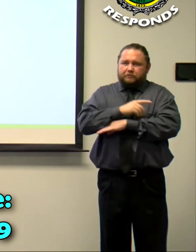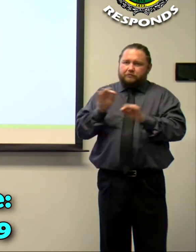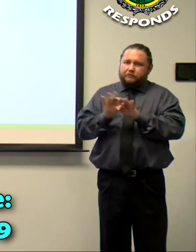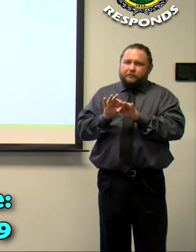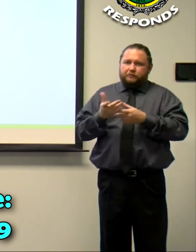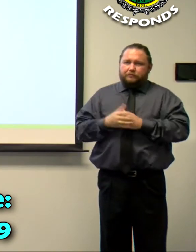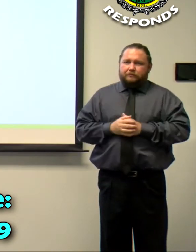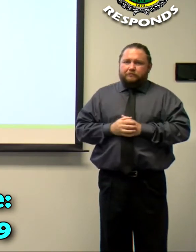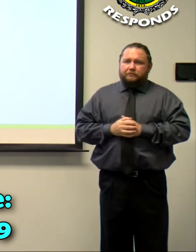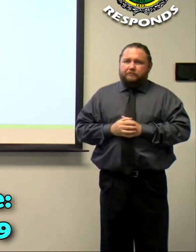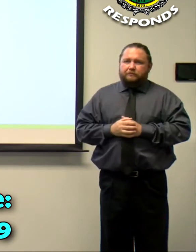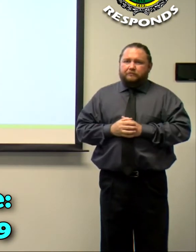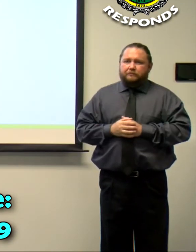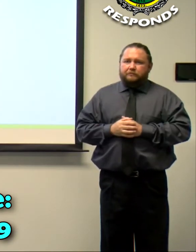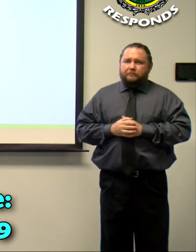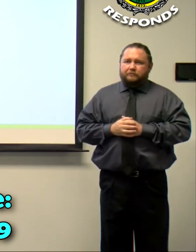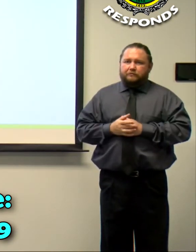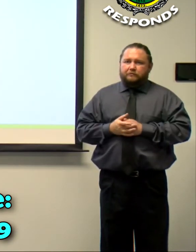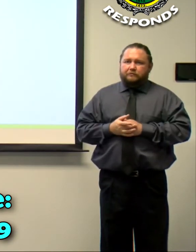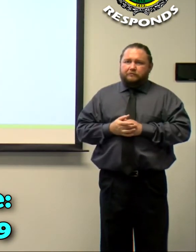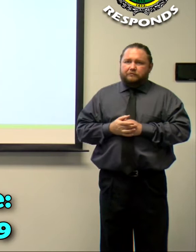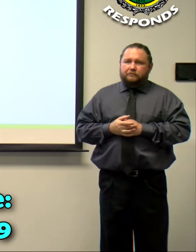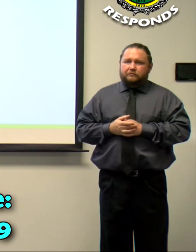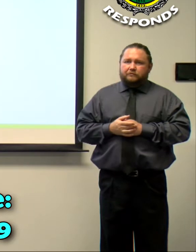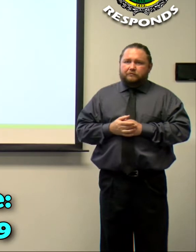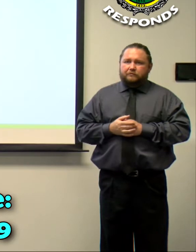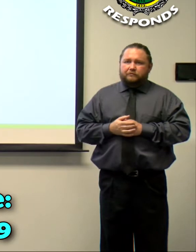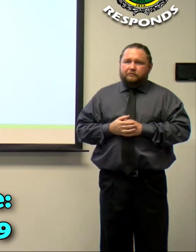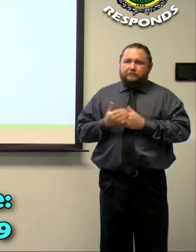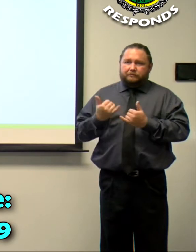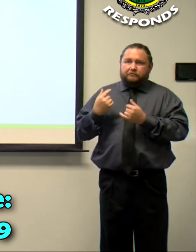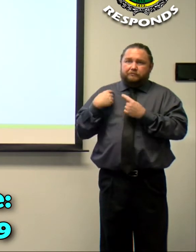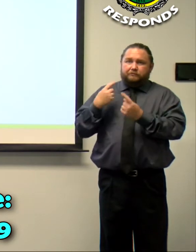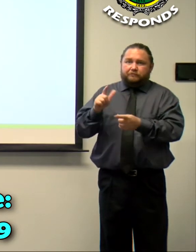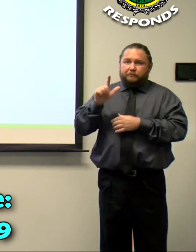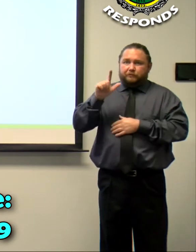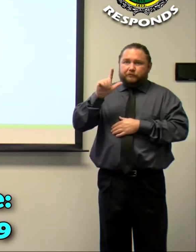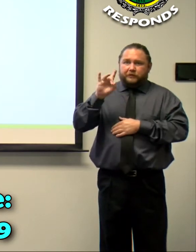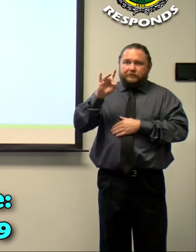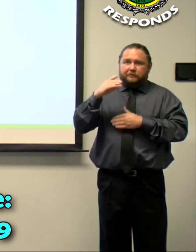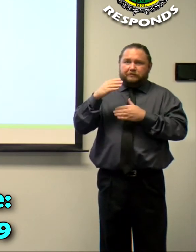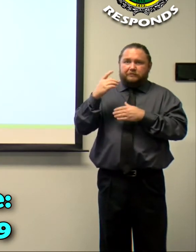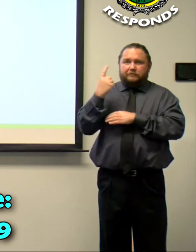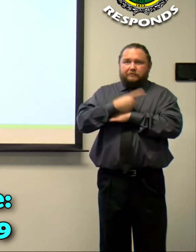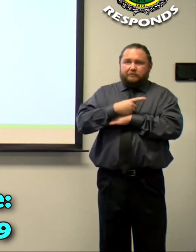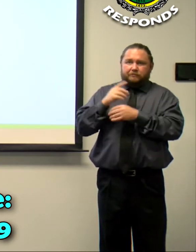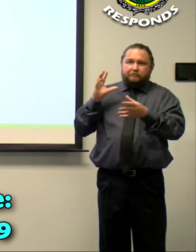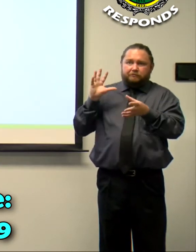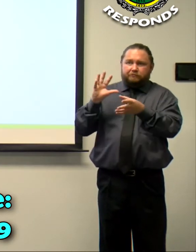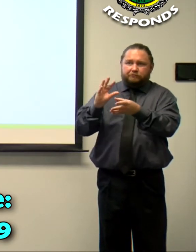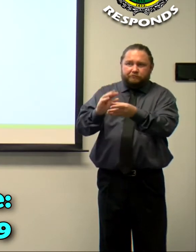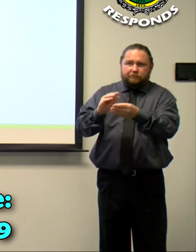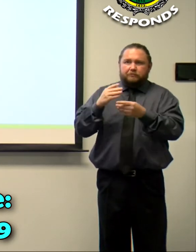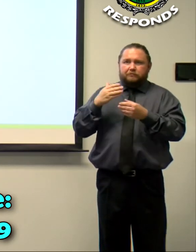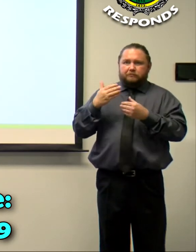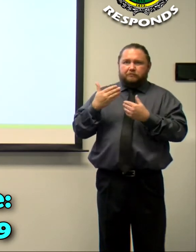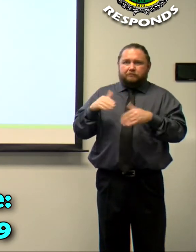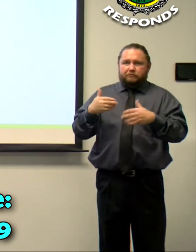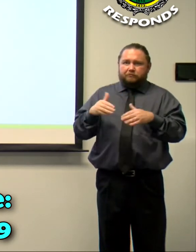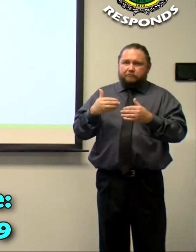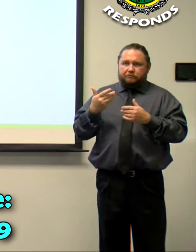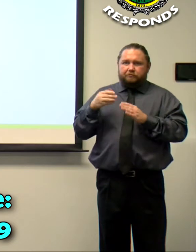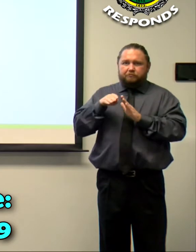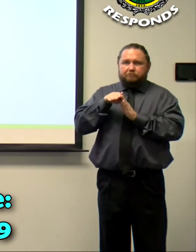28-day period now, so there's been a downward trajectory for almost 28 days. So